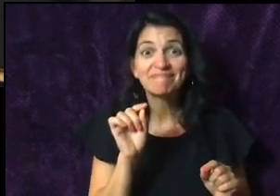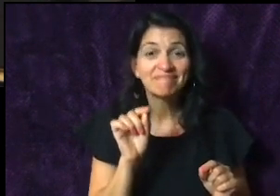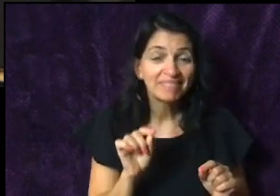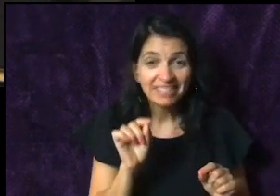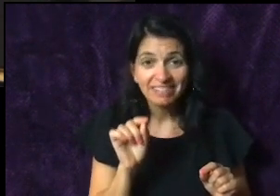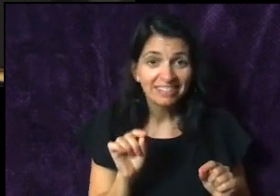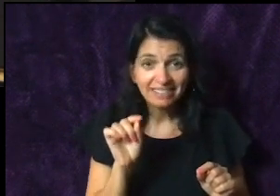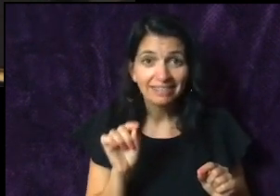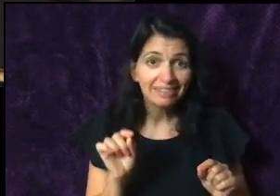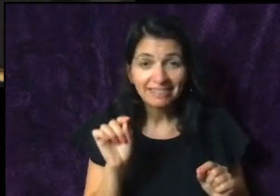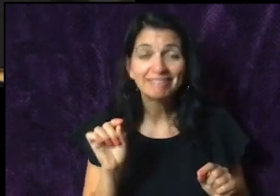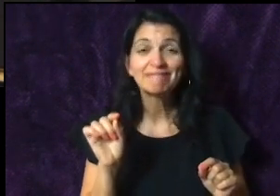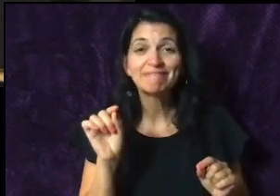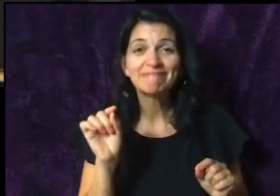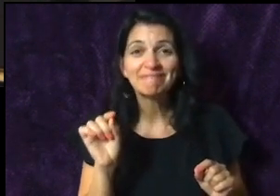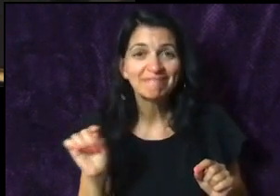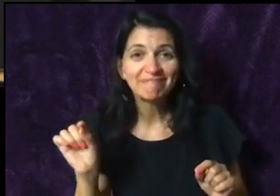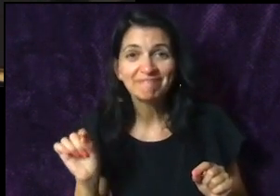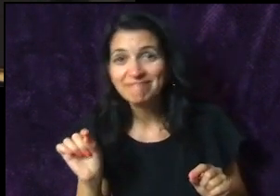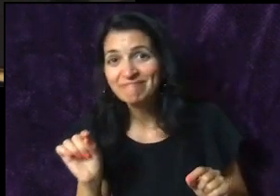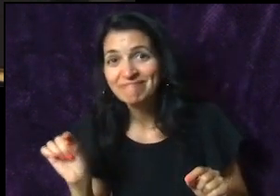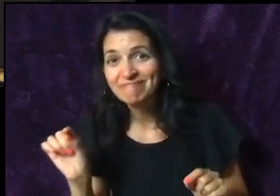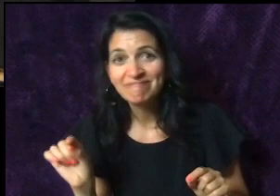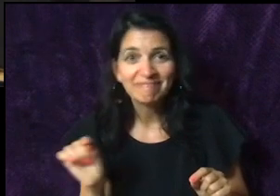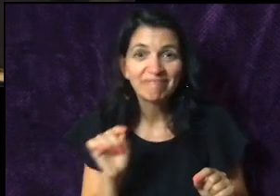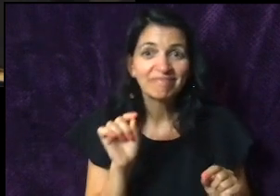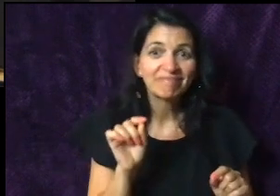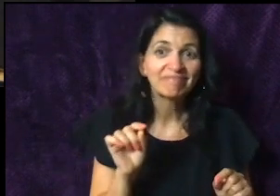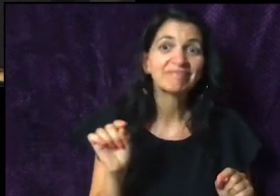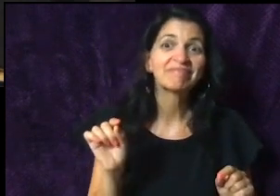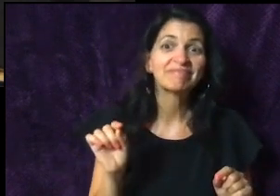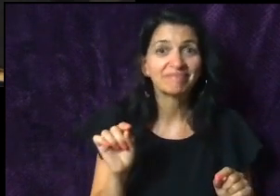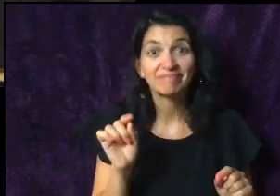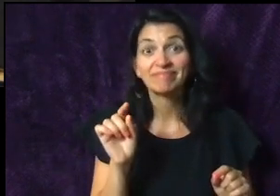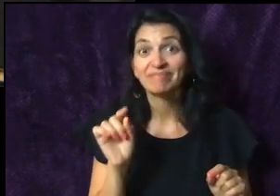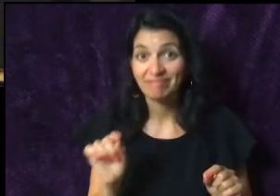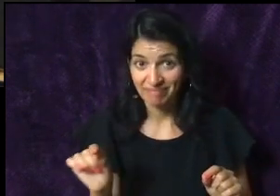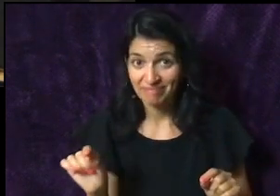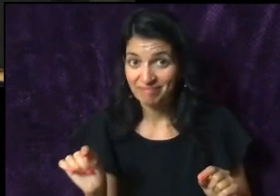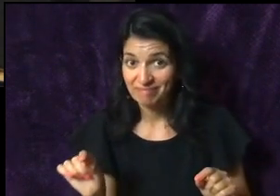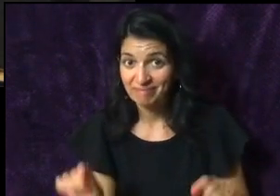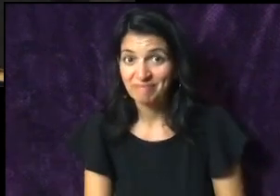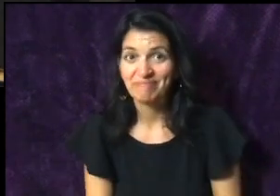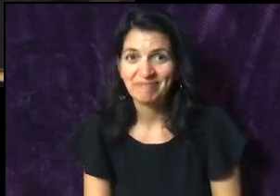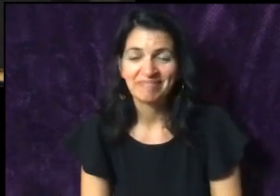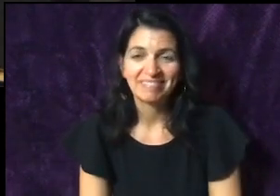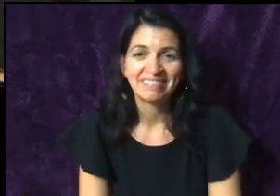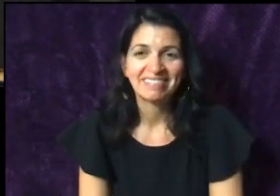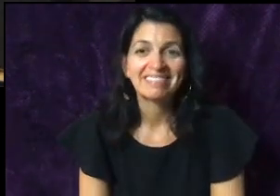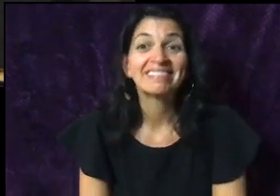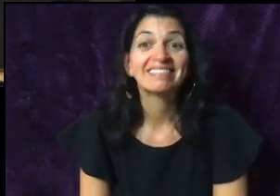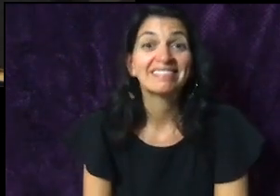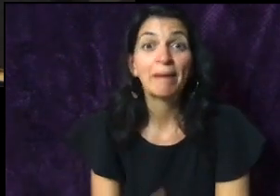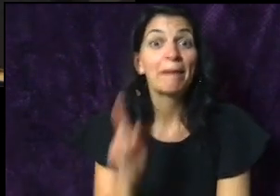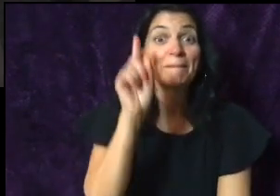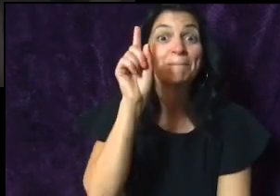ba-da-da-da-dum, ba-da-dum, ba-da-da-dum, bum, ba-dum, bum, ba-dum,